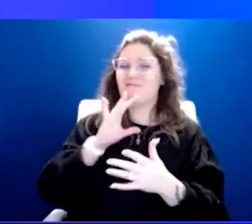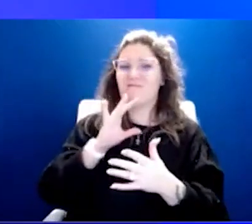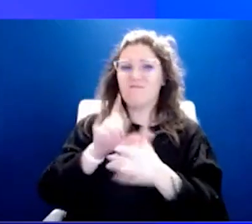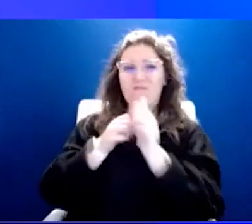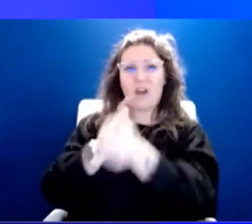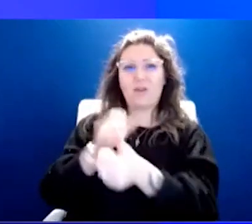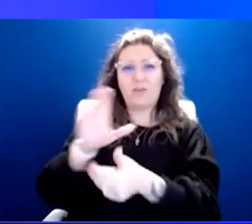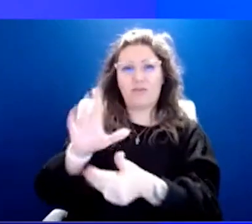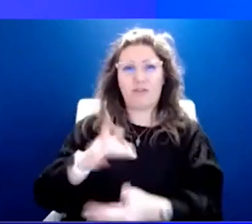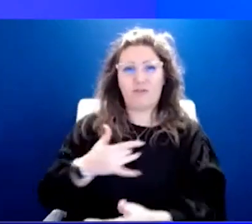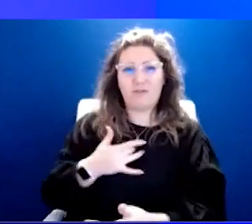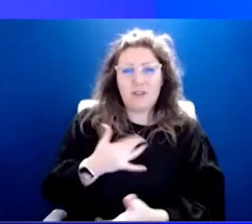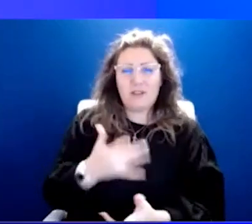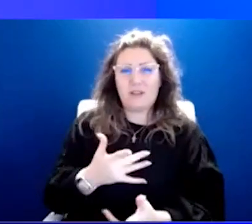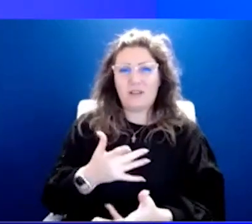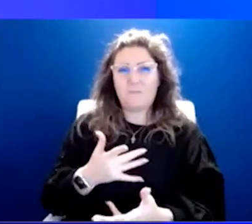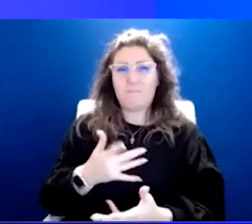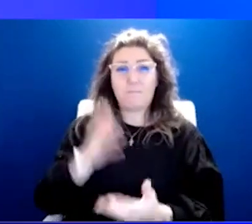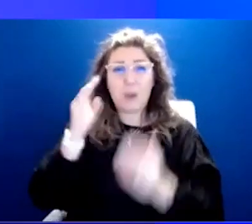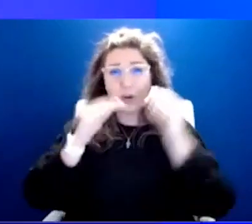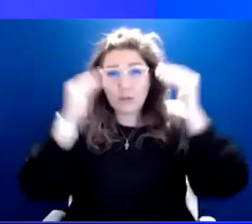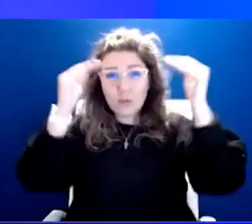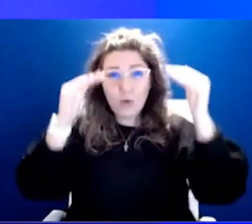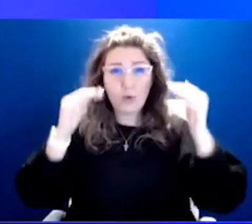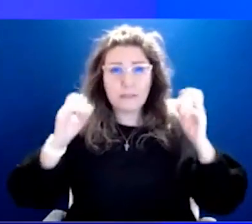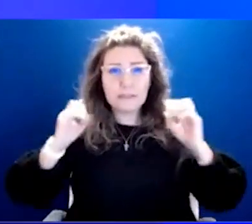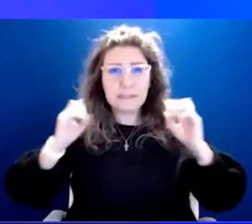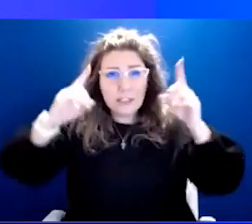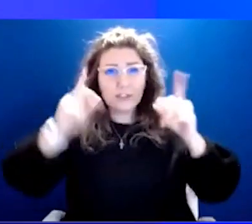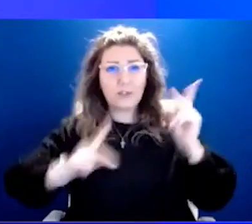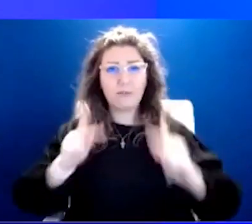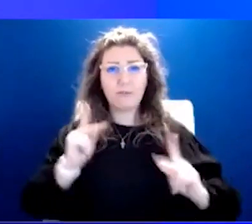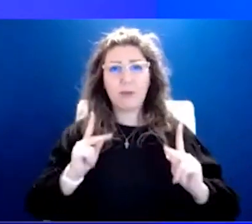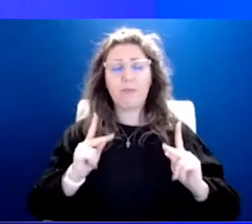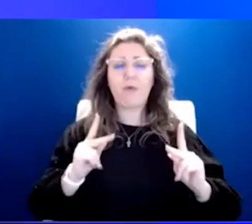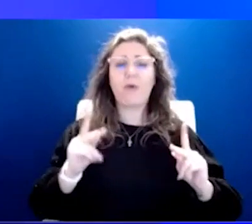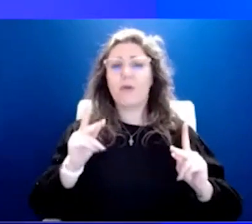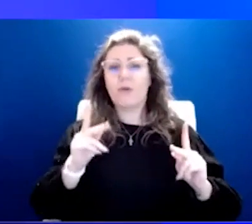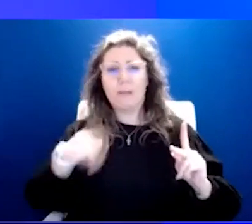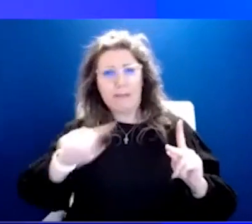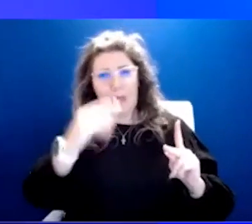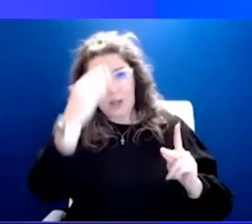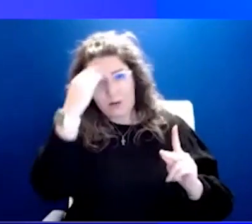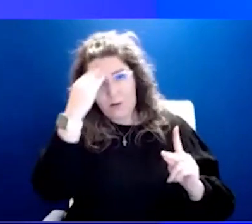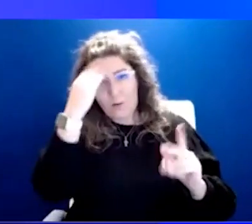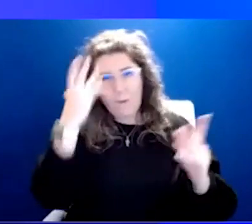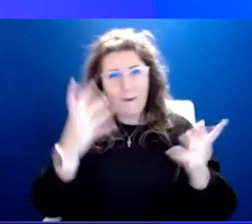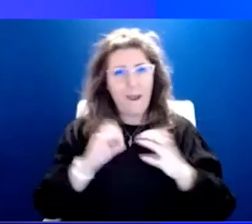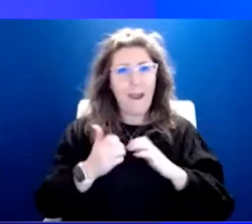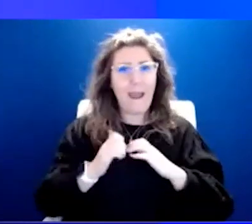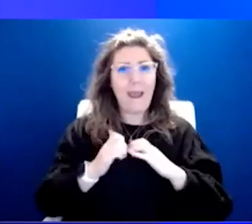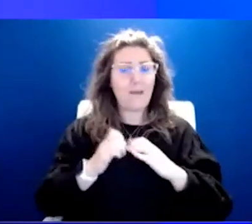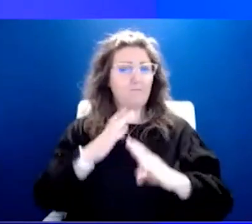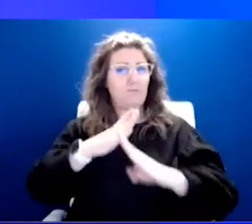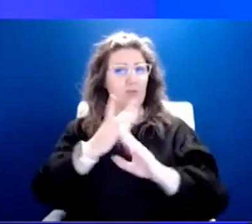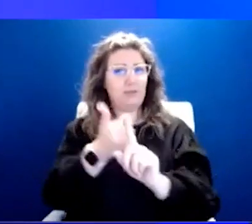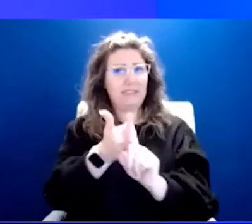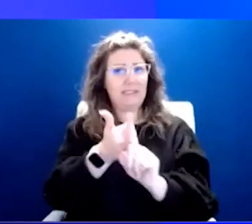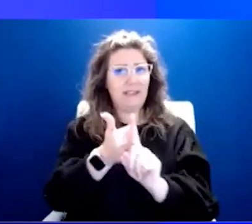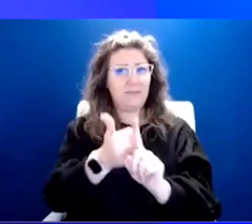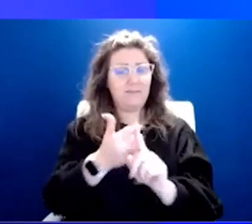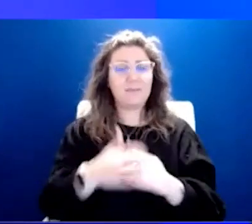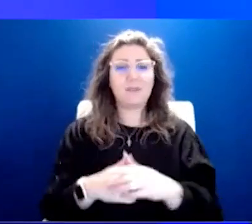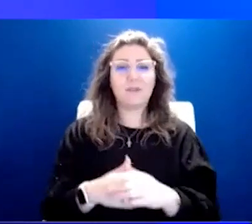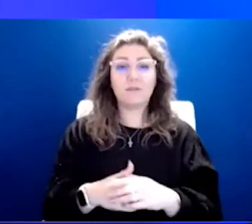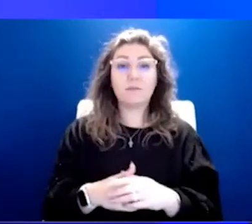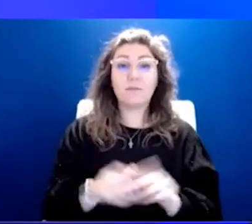they're adults, that they're educated people, that they know how to protect themselves. But we continue to